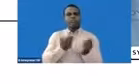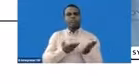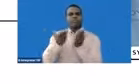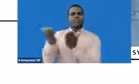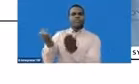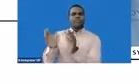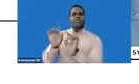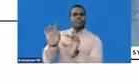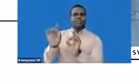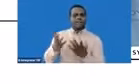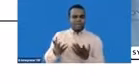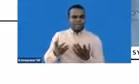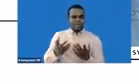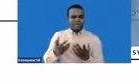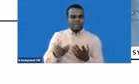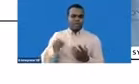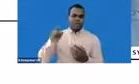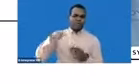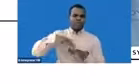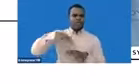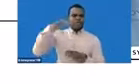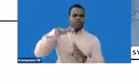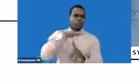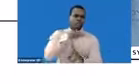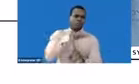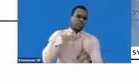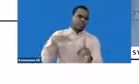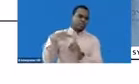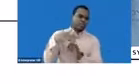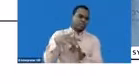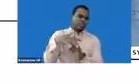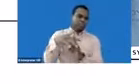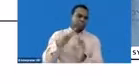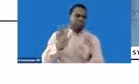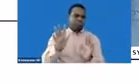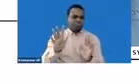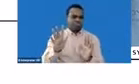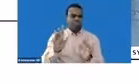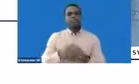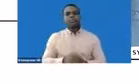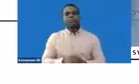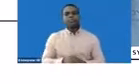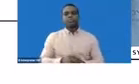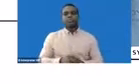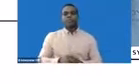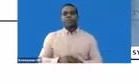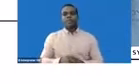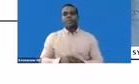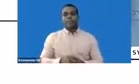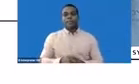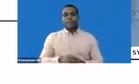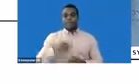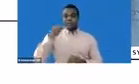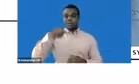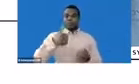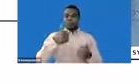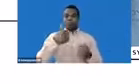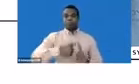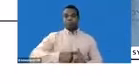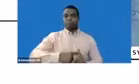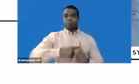that it guides the users in the sense that it asks questions and says what's